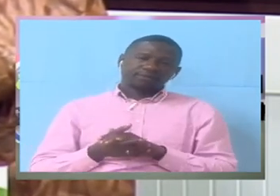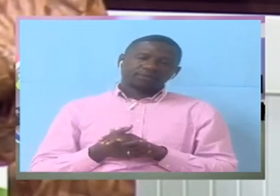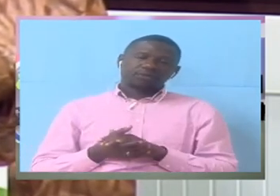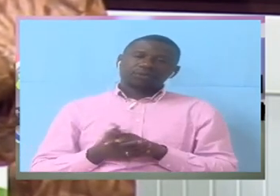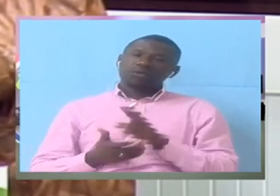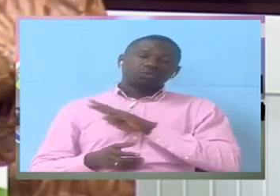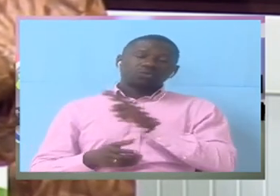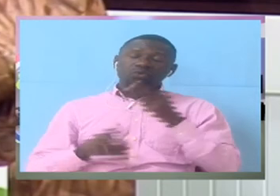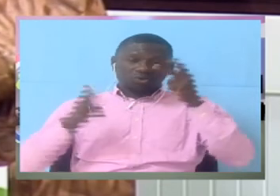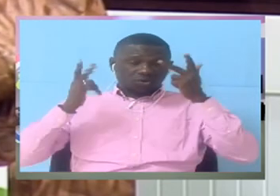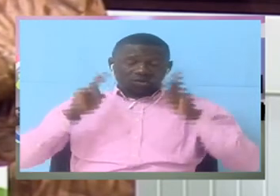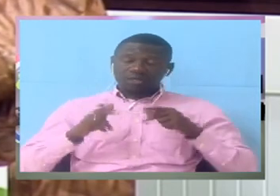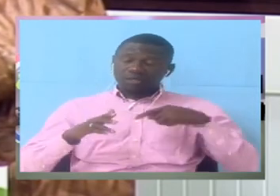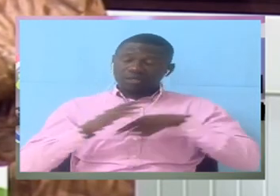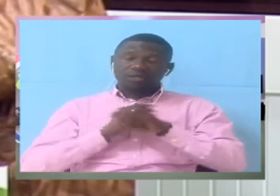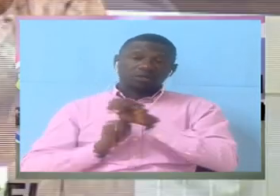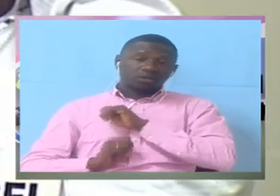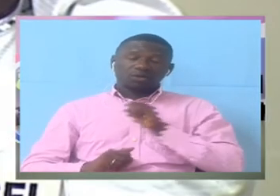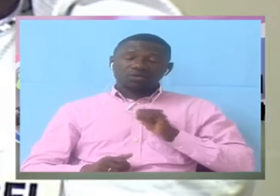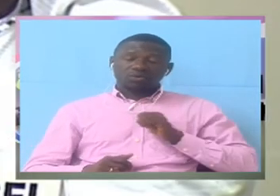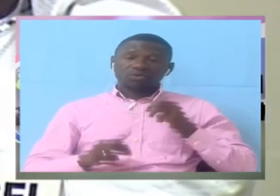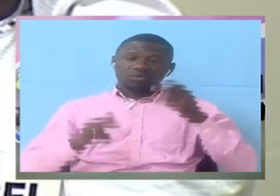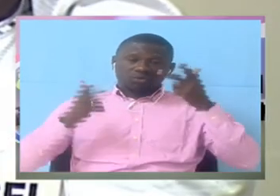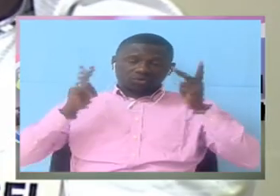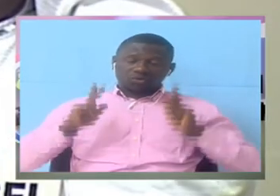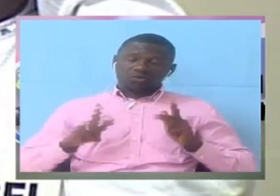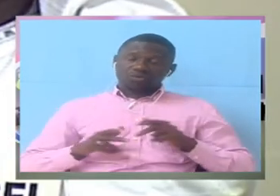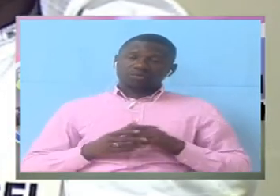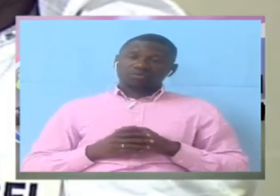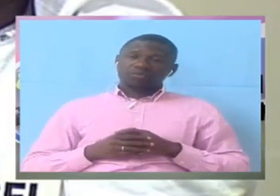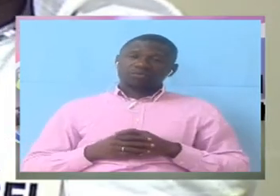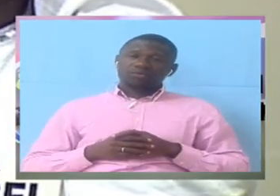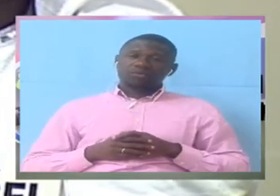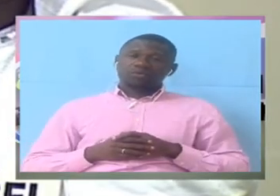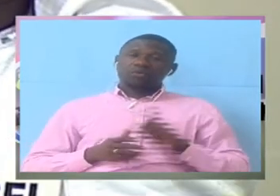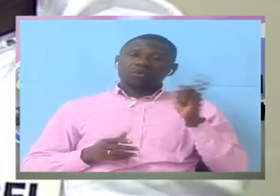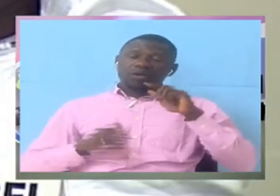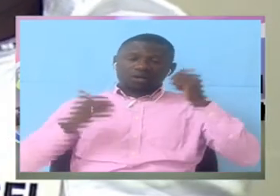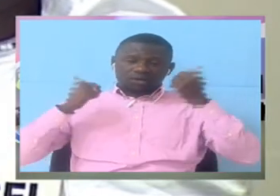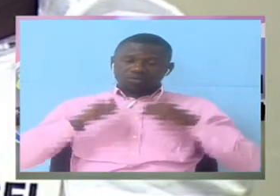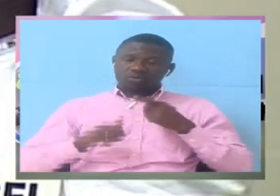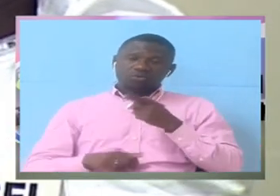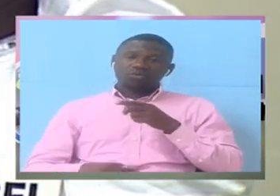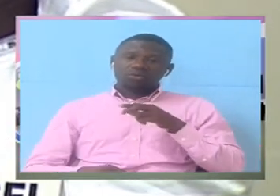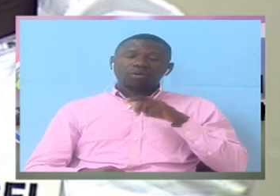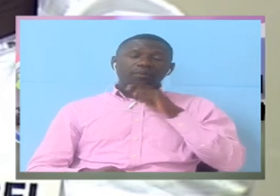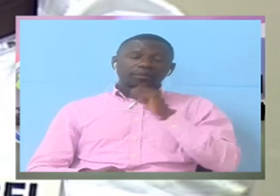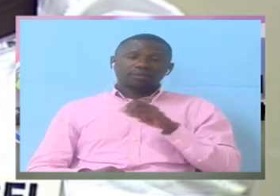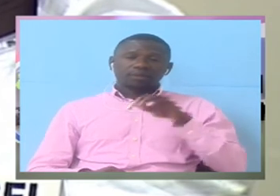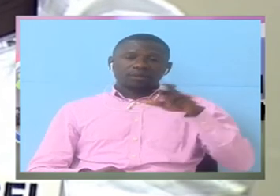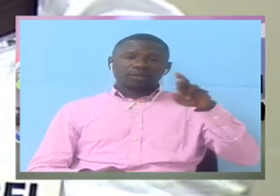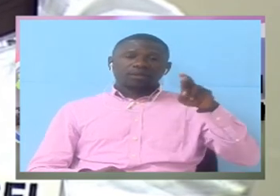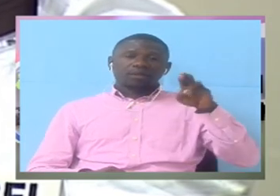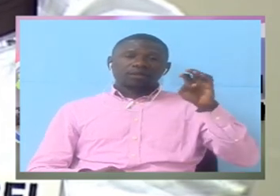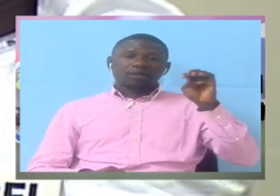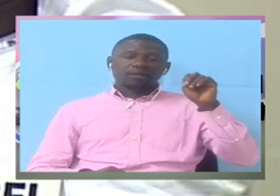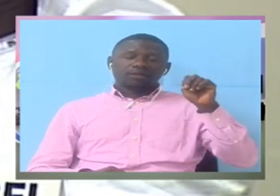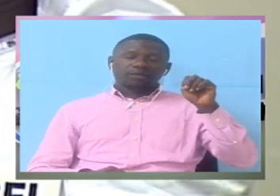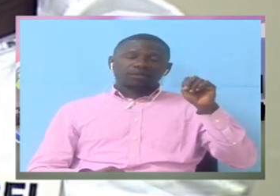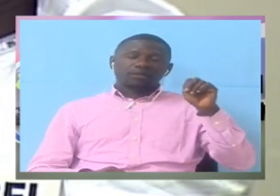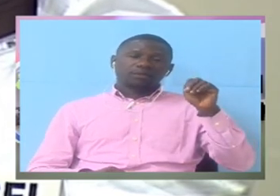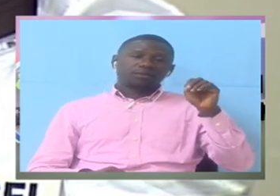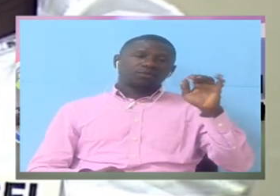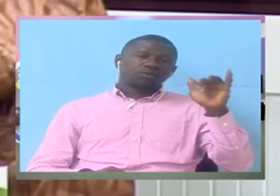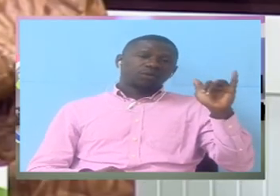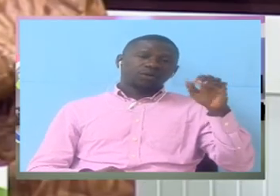There was no lawyer in our court until the end of You mean what happened to Mr. Raymond Sock? Didn't he appear? Mr. Raymond Sock la court Fatima na